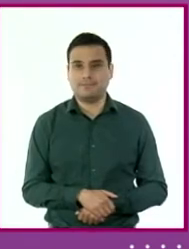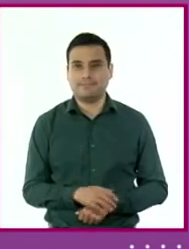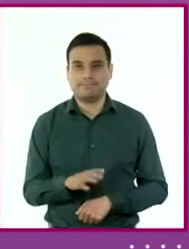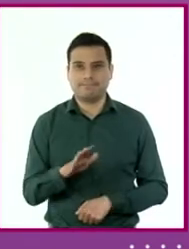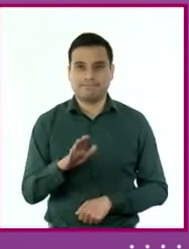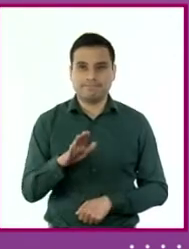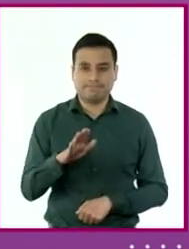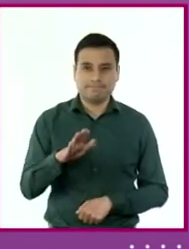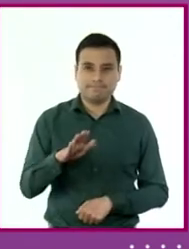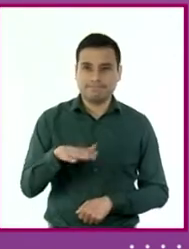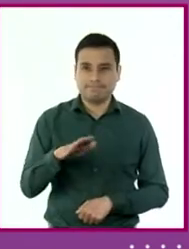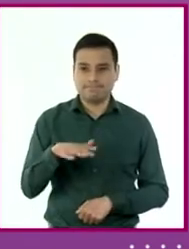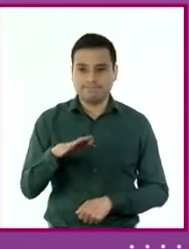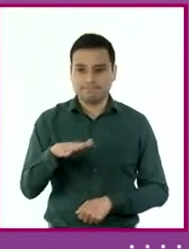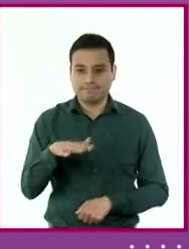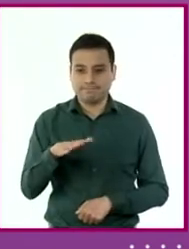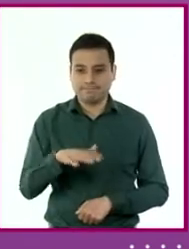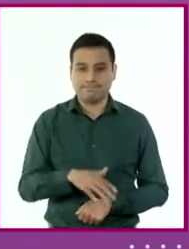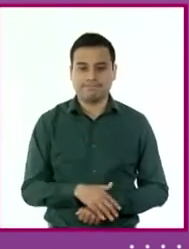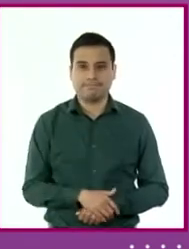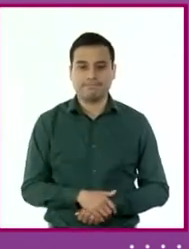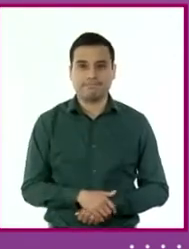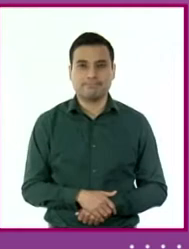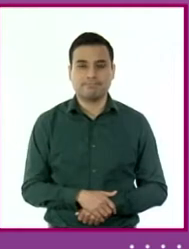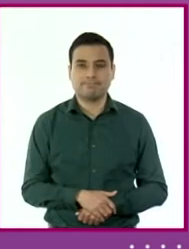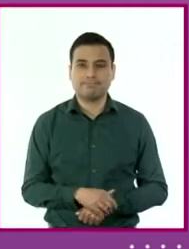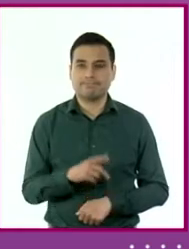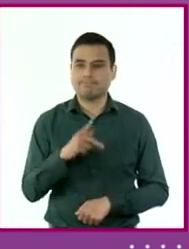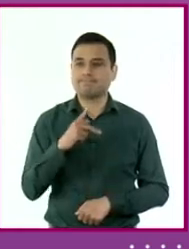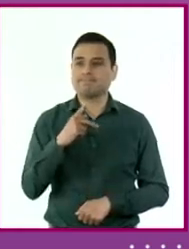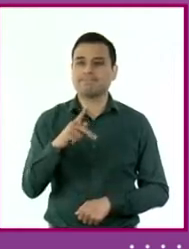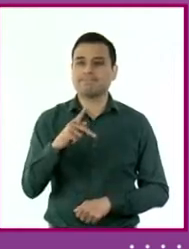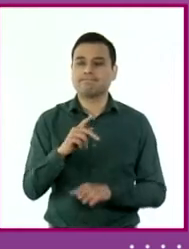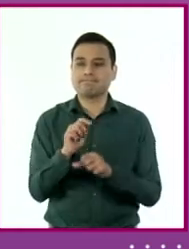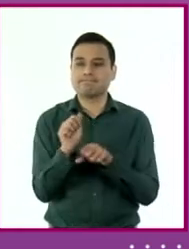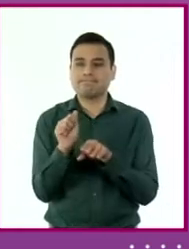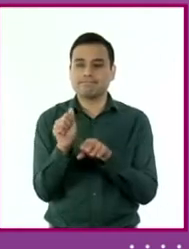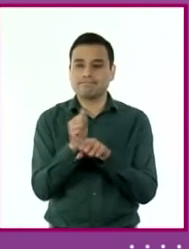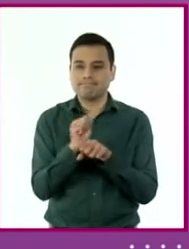Karen. ¿Mm? Who's your favorite actor?